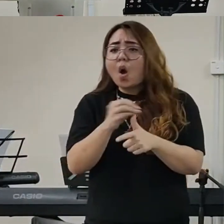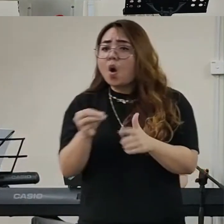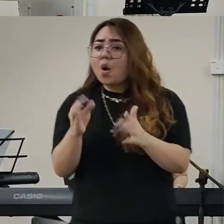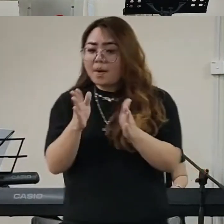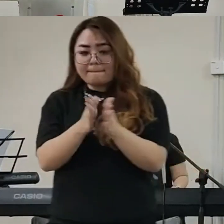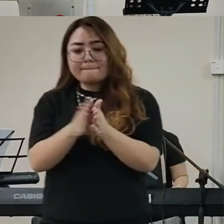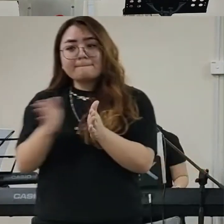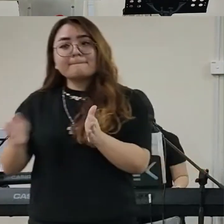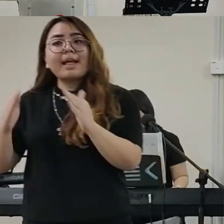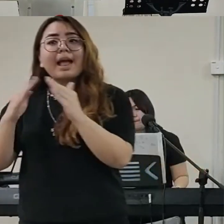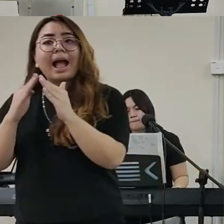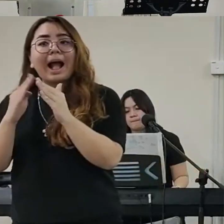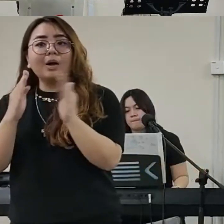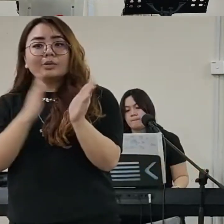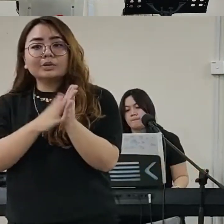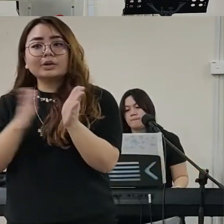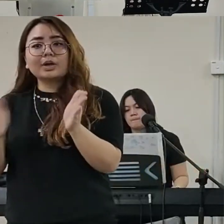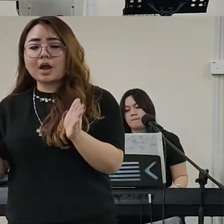They don't believe in Jesus.